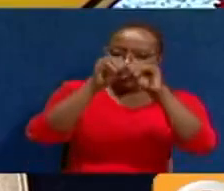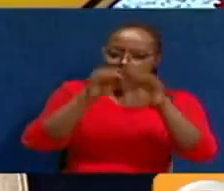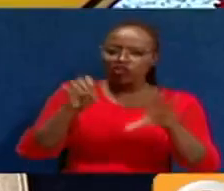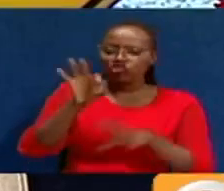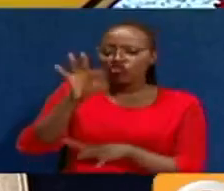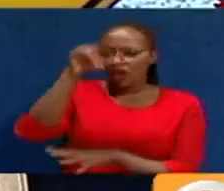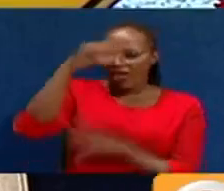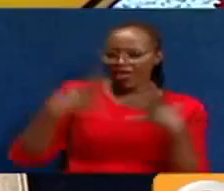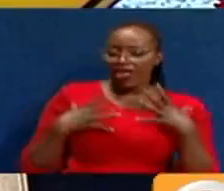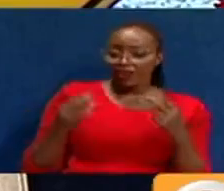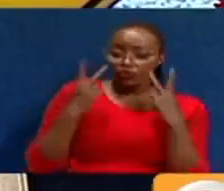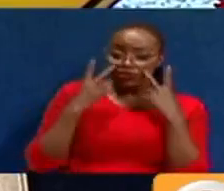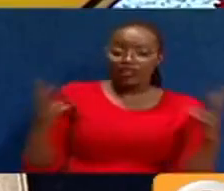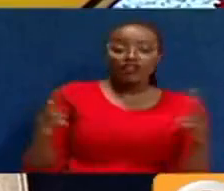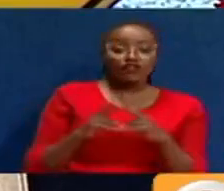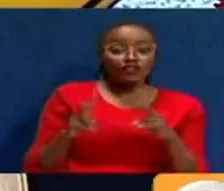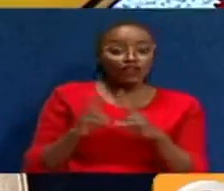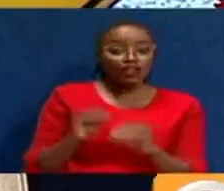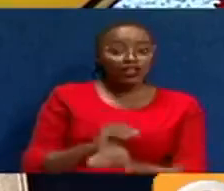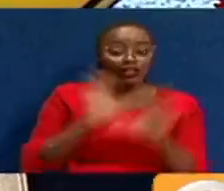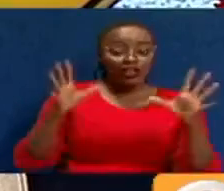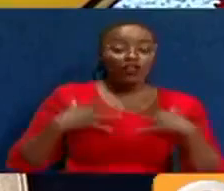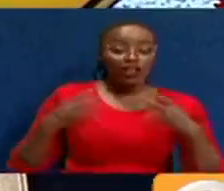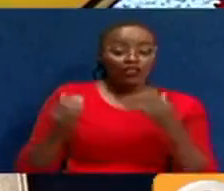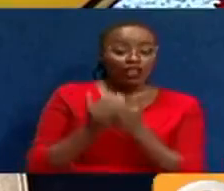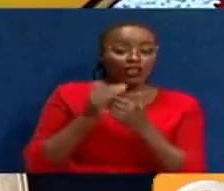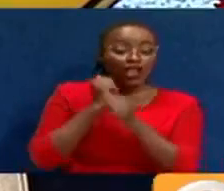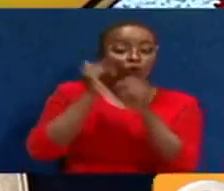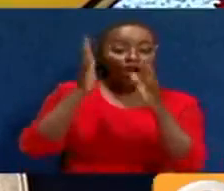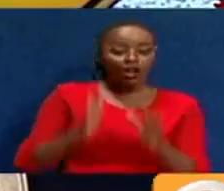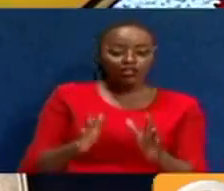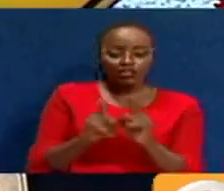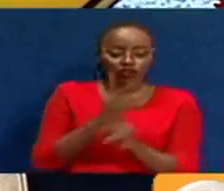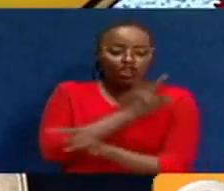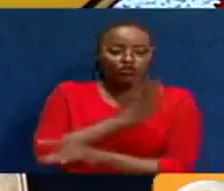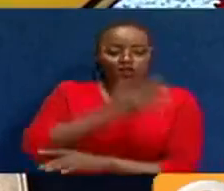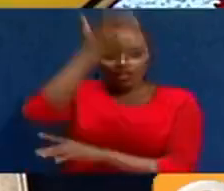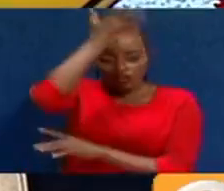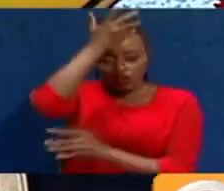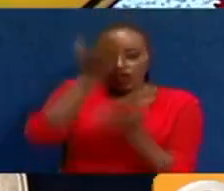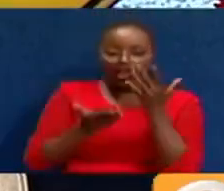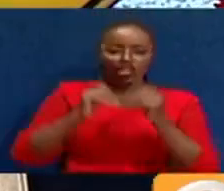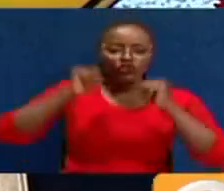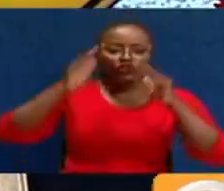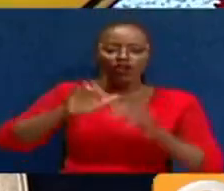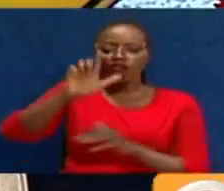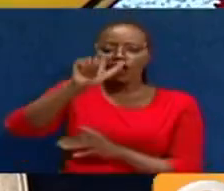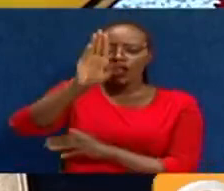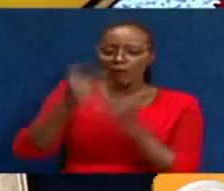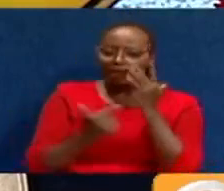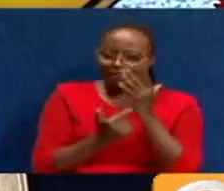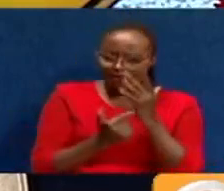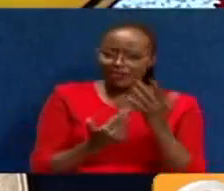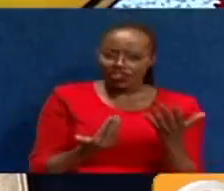health, and we have seen very clearly that healthcare workers, that's doctors, nurses, clinical officers, laboratory